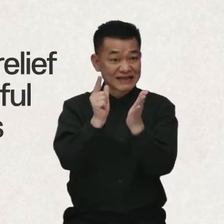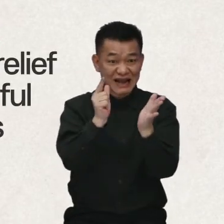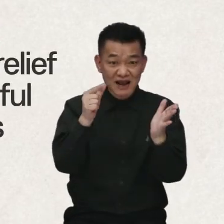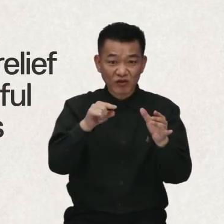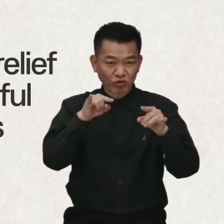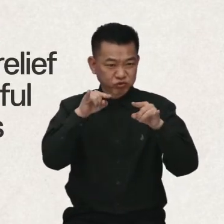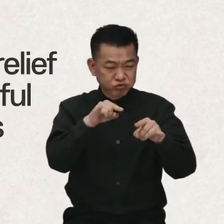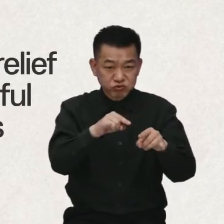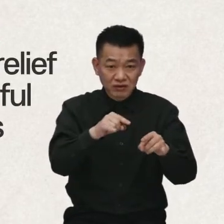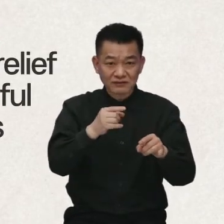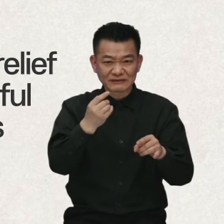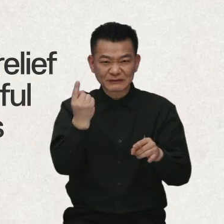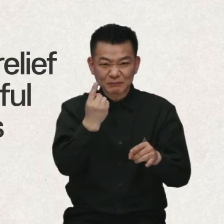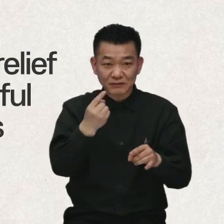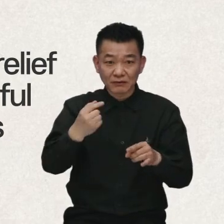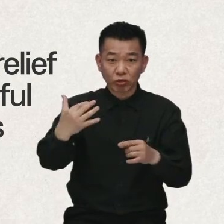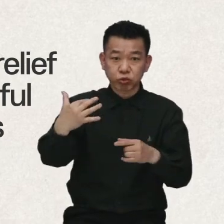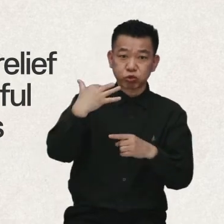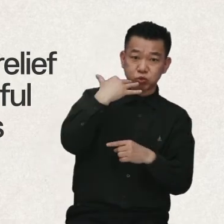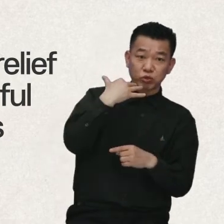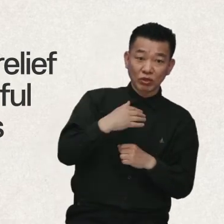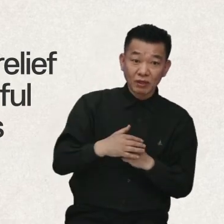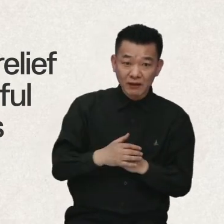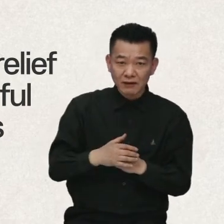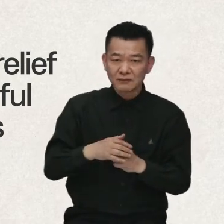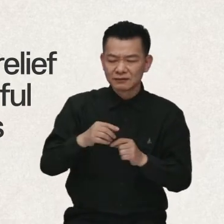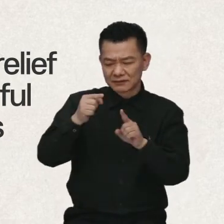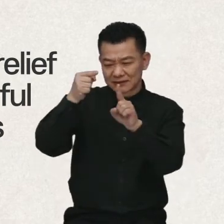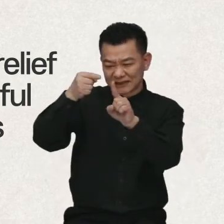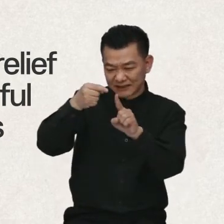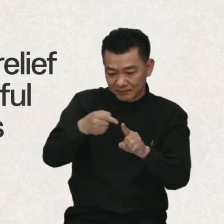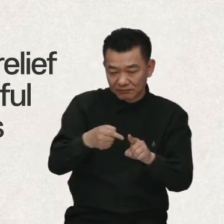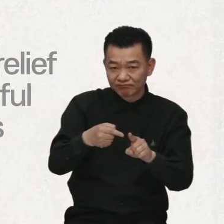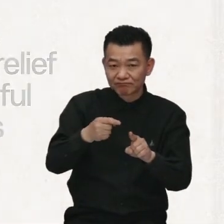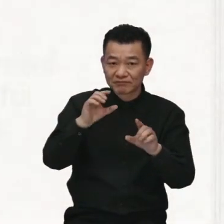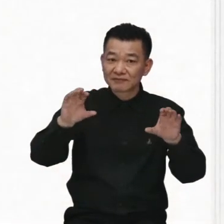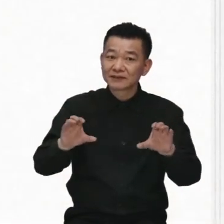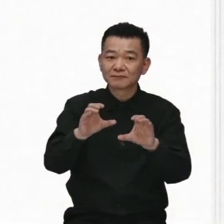effective relief measures for all unlawful criticism and attacks.